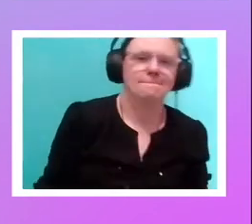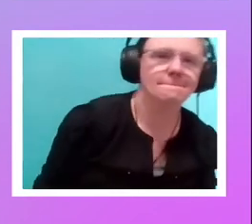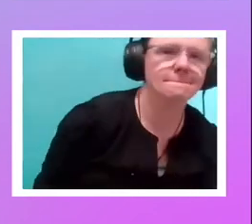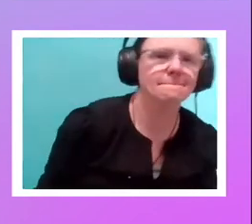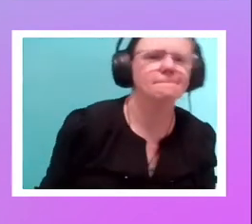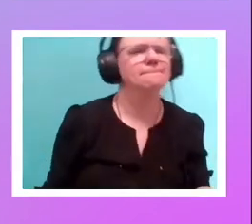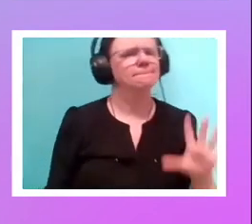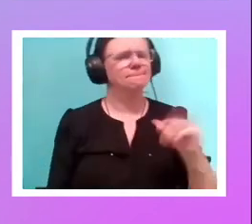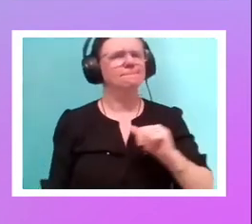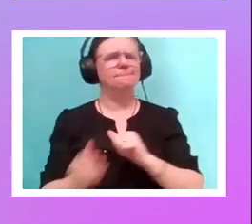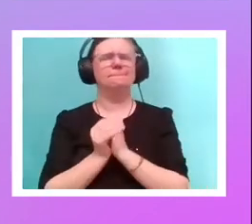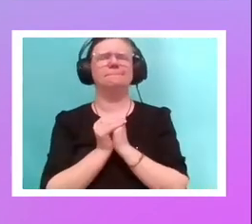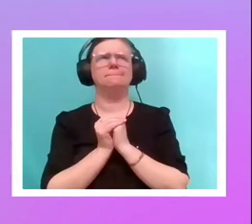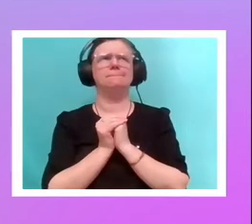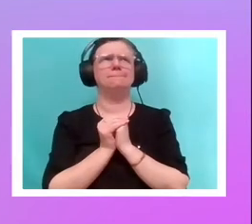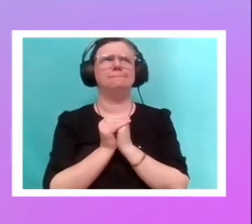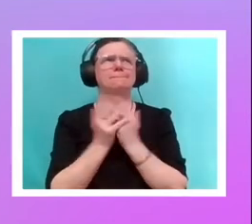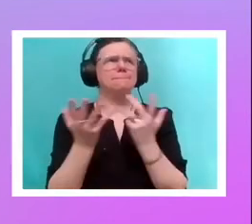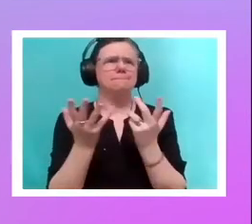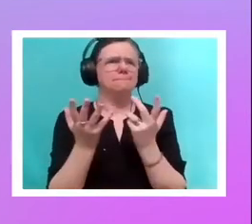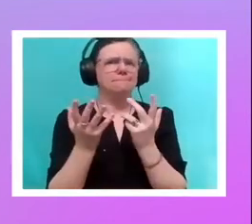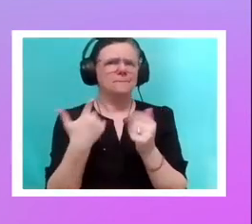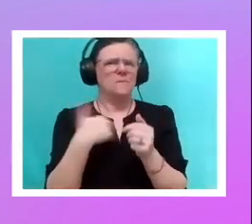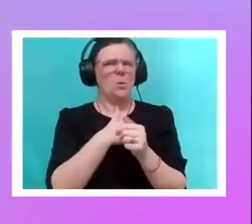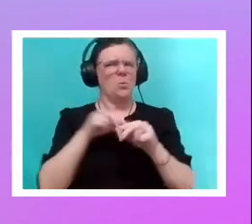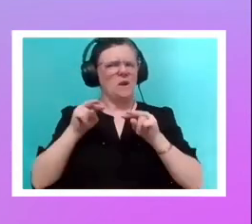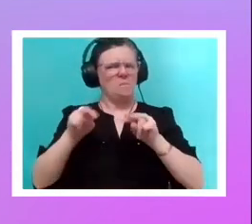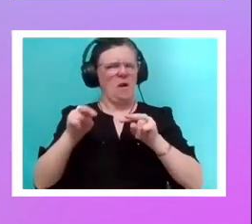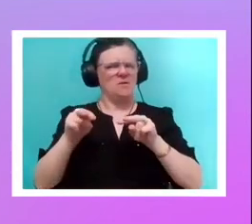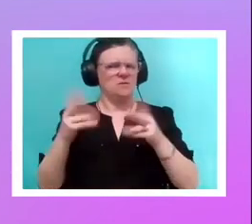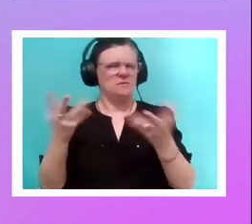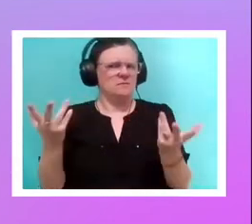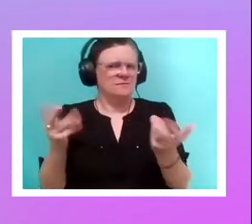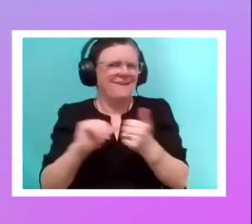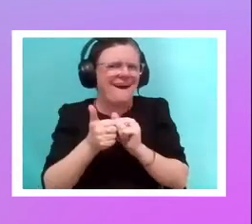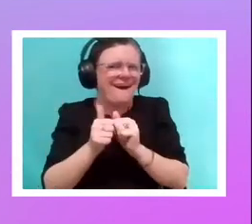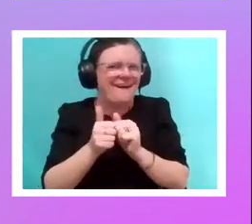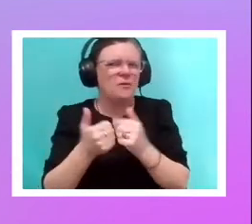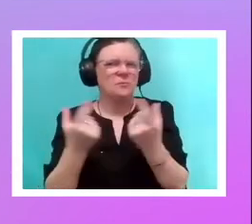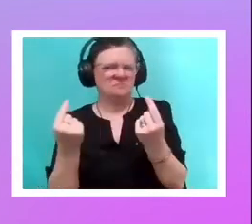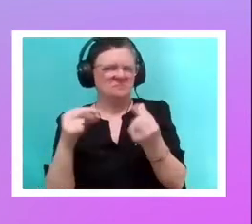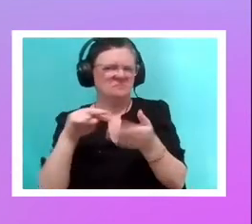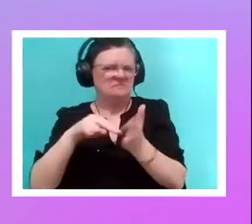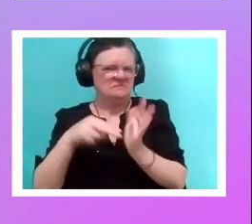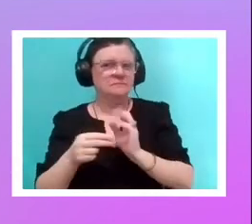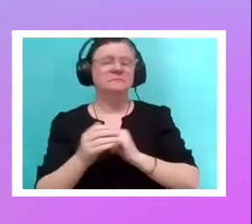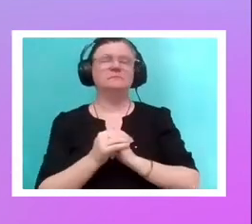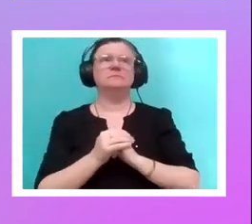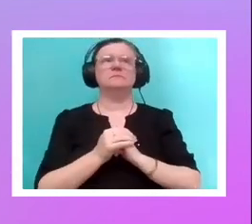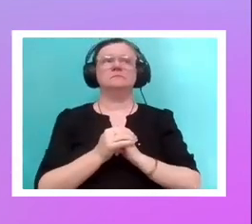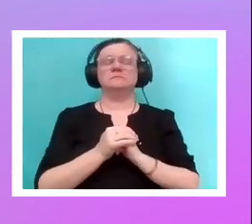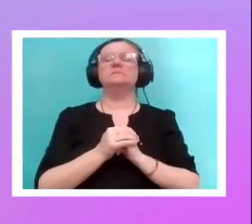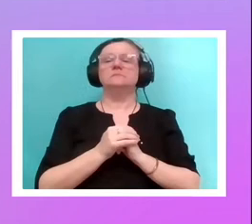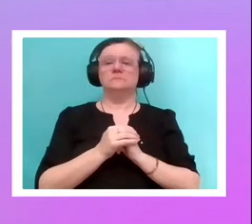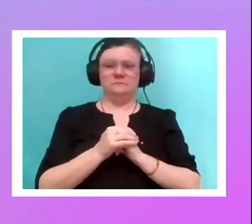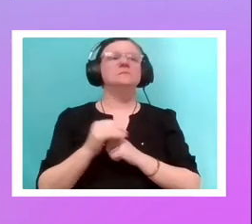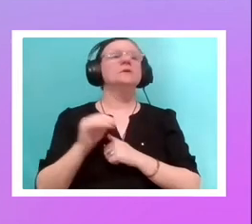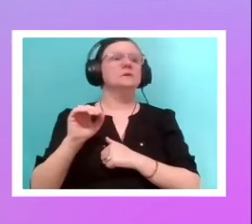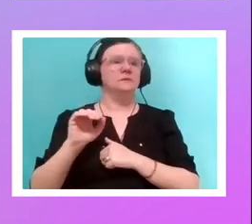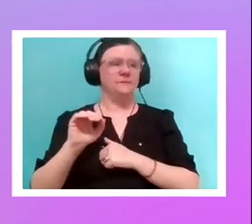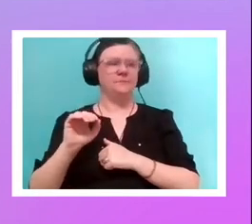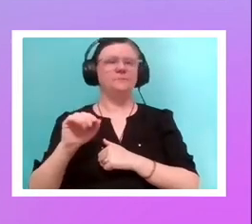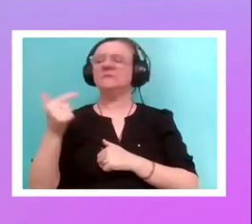So, question about what does monitoring mean? How do we monitor the regulations? Well, actually, GDS also has a role in making